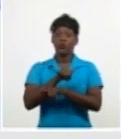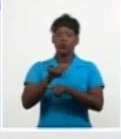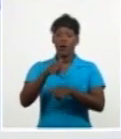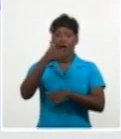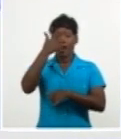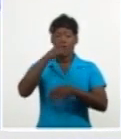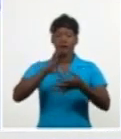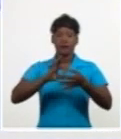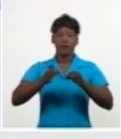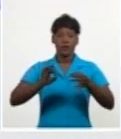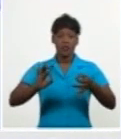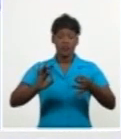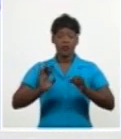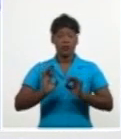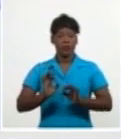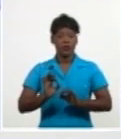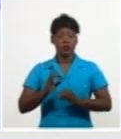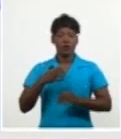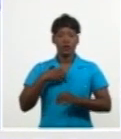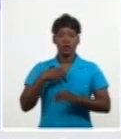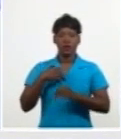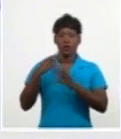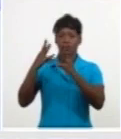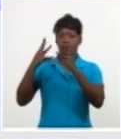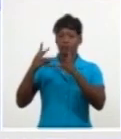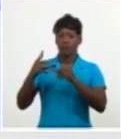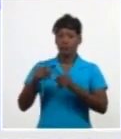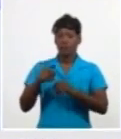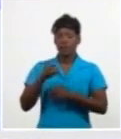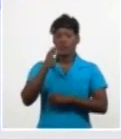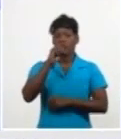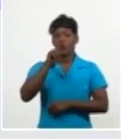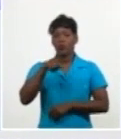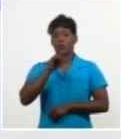of 0.78.